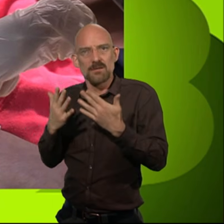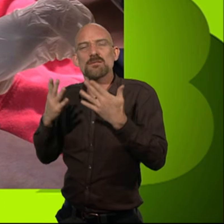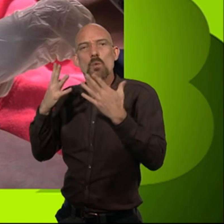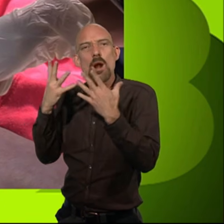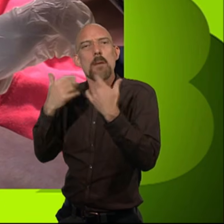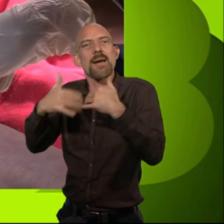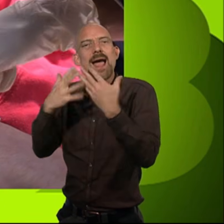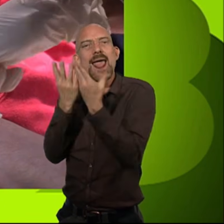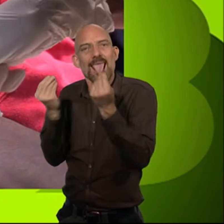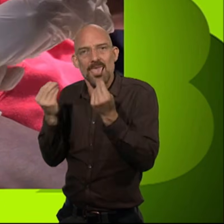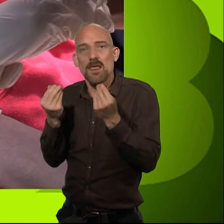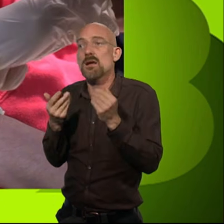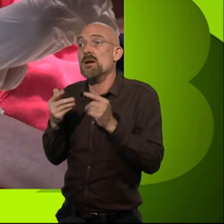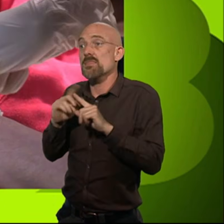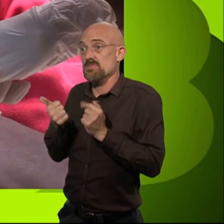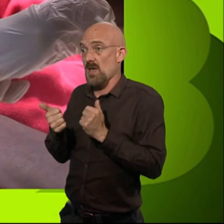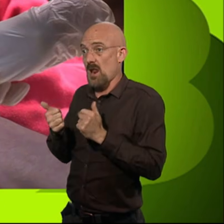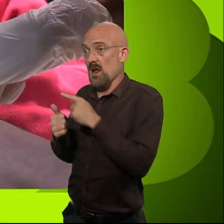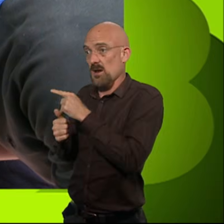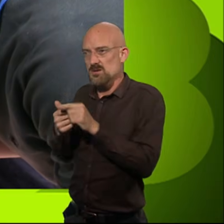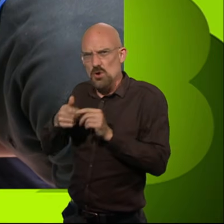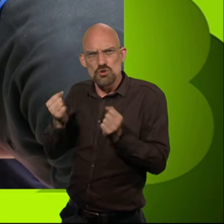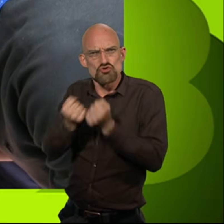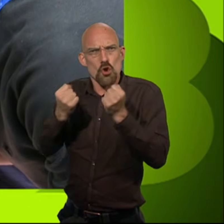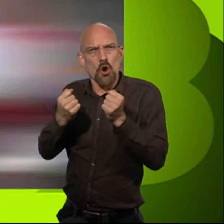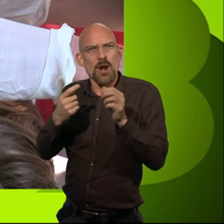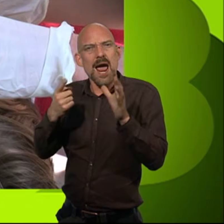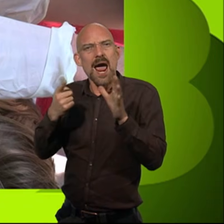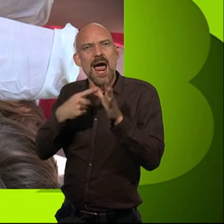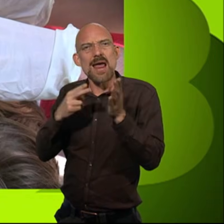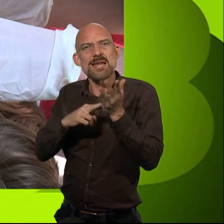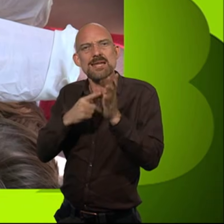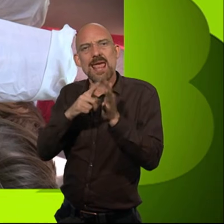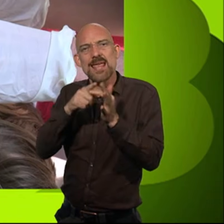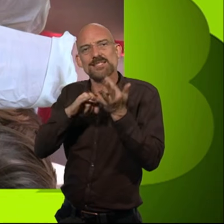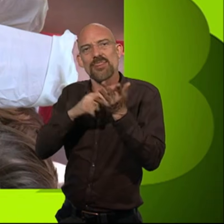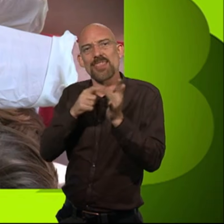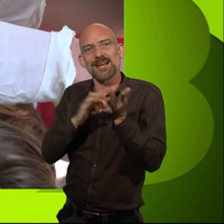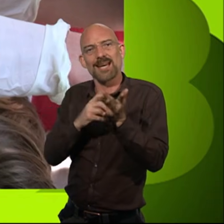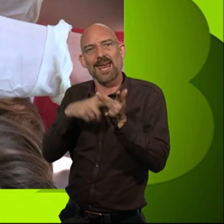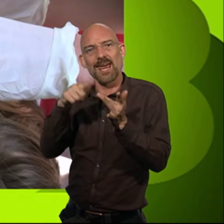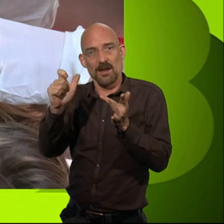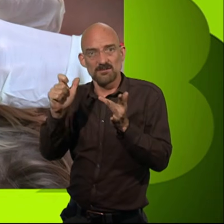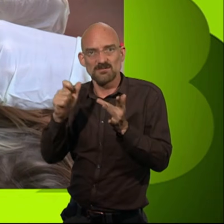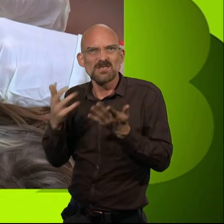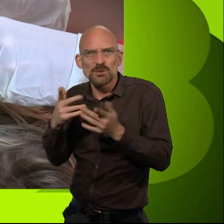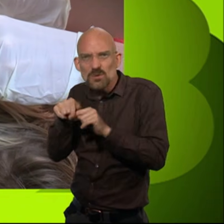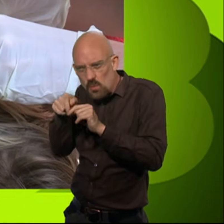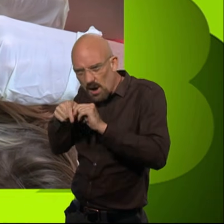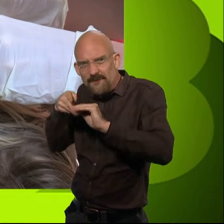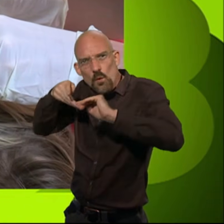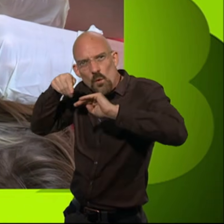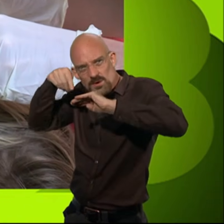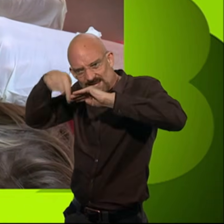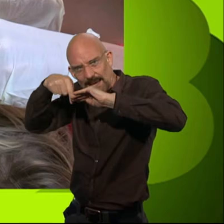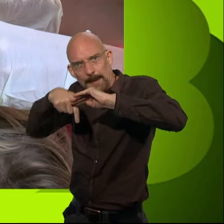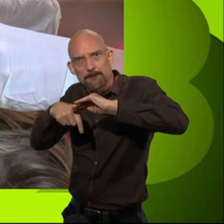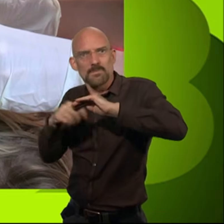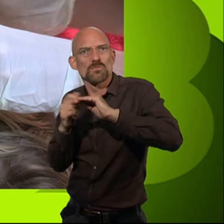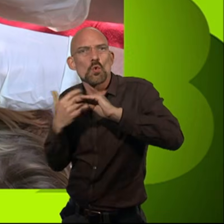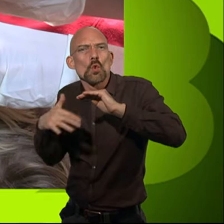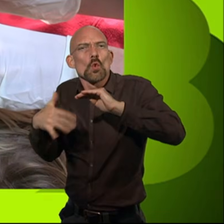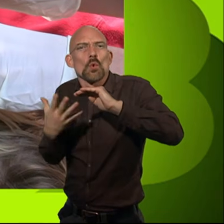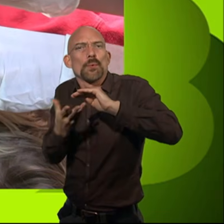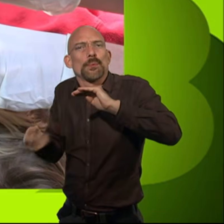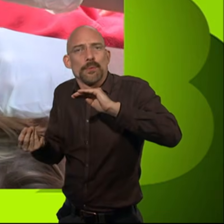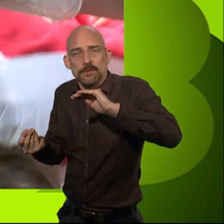the tissue. This means Tig shouldn't feel a thing. It's going to have a test. Can you feel that? What? I'll take that as a no.